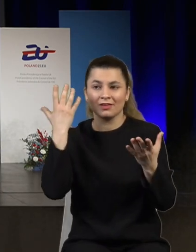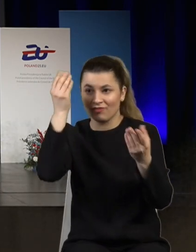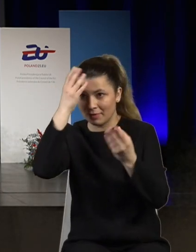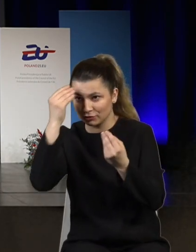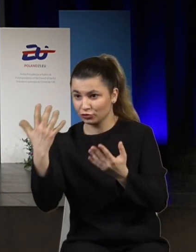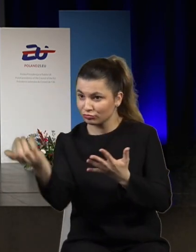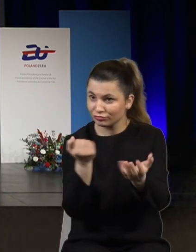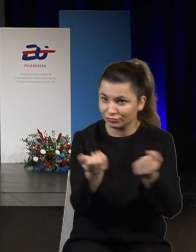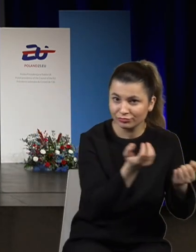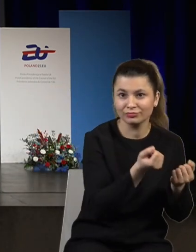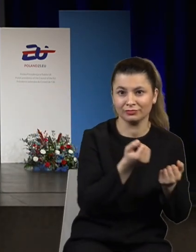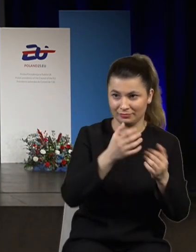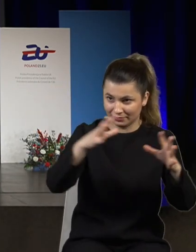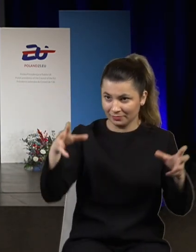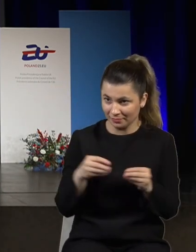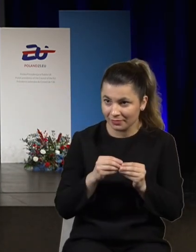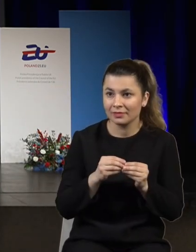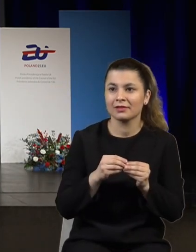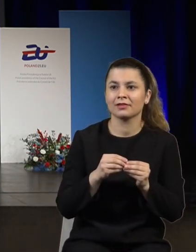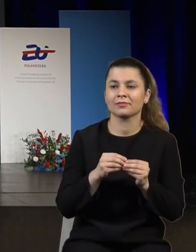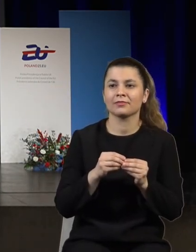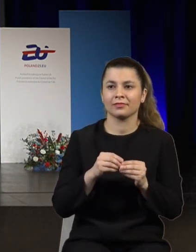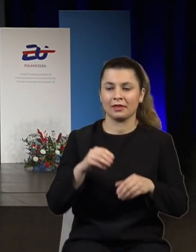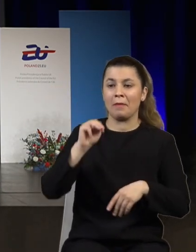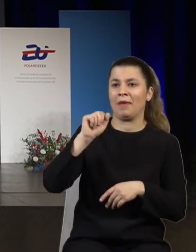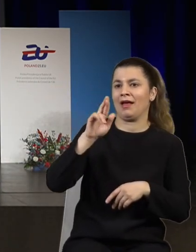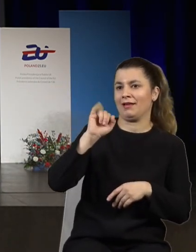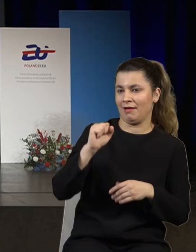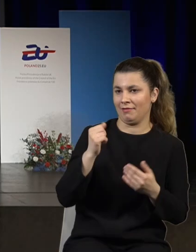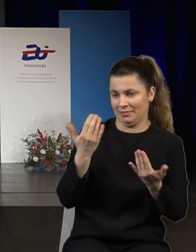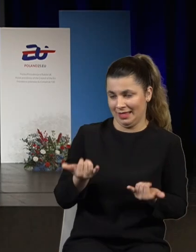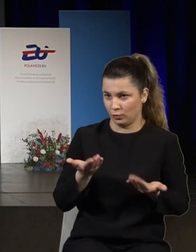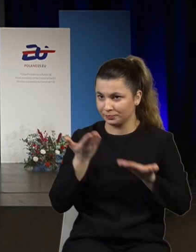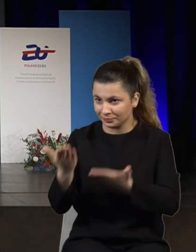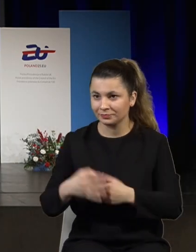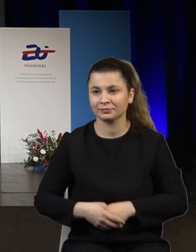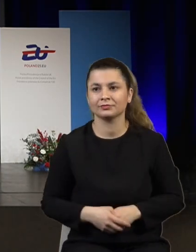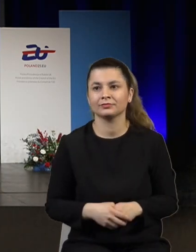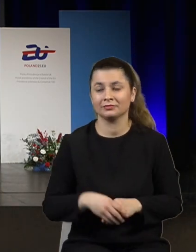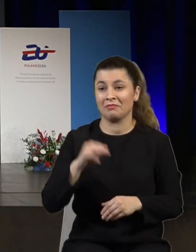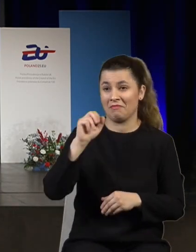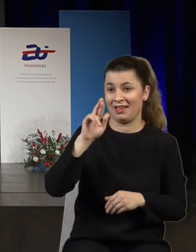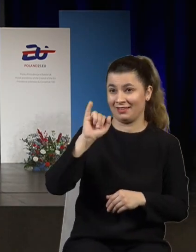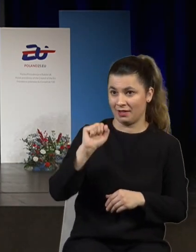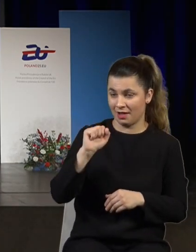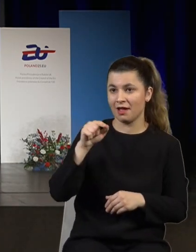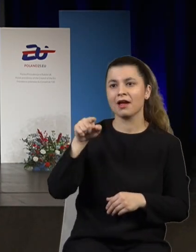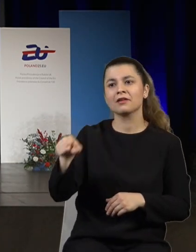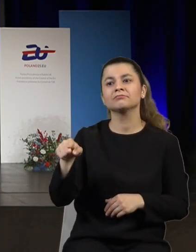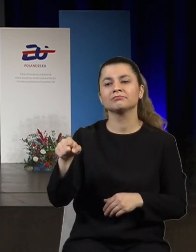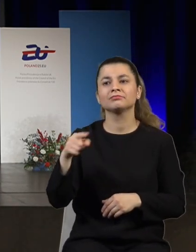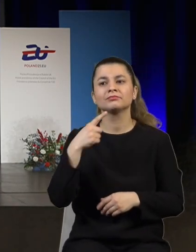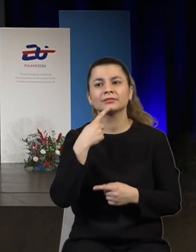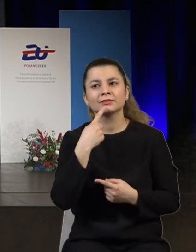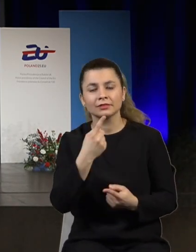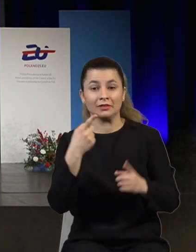Maria, you have mentioned about the integration of goals. And